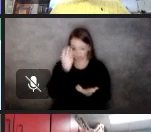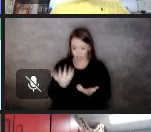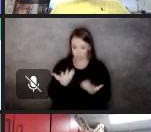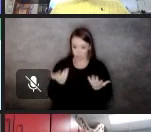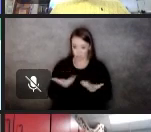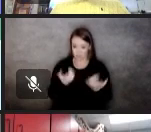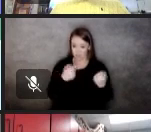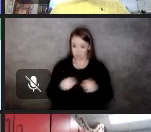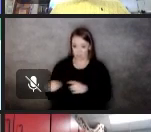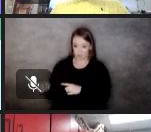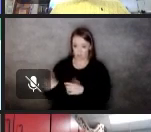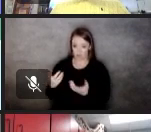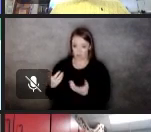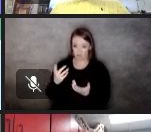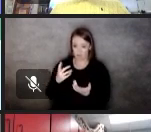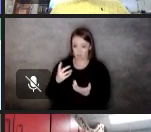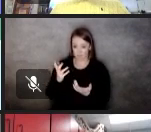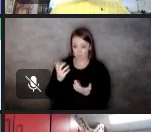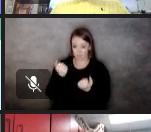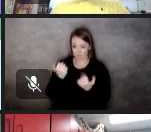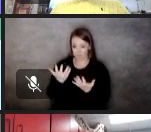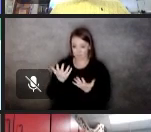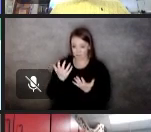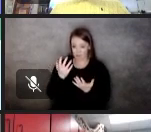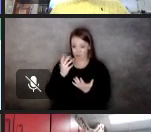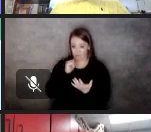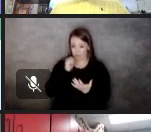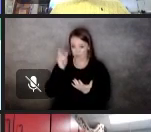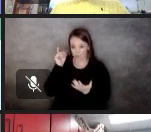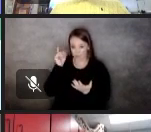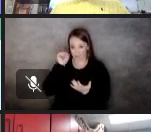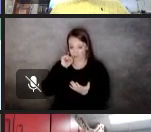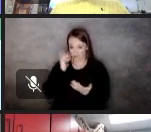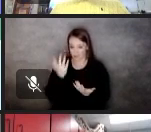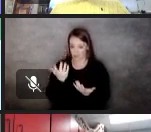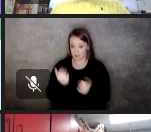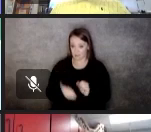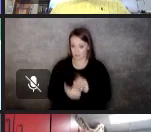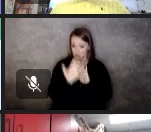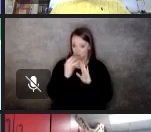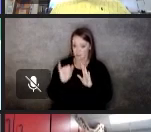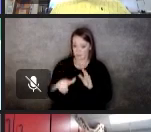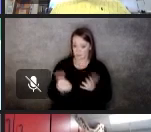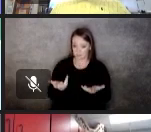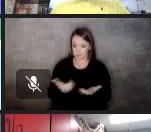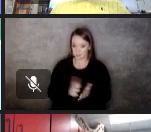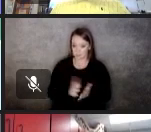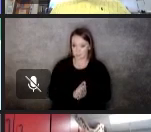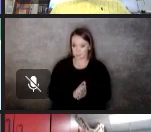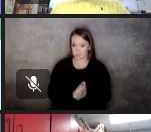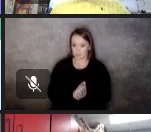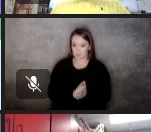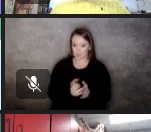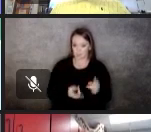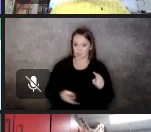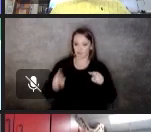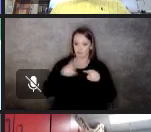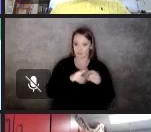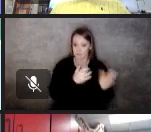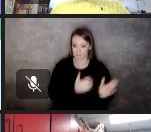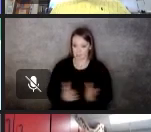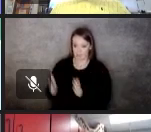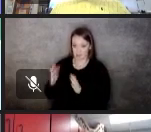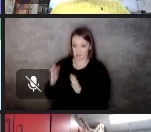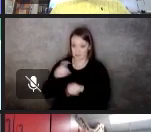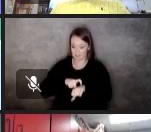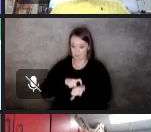help, listen to what I'm saying and maybe address it. Increase planning time. Because that's a big one, I know. How many of